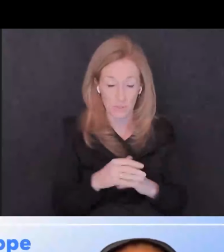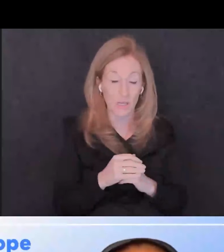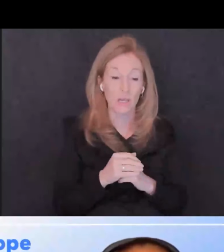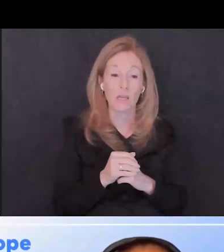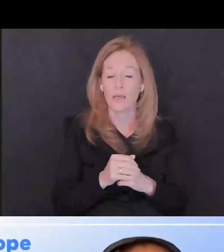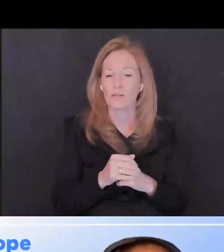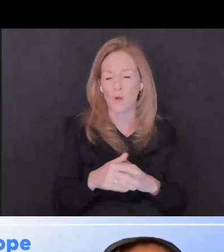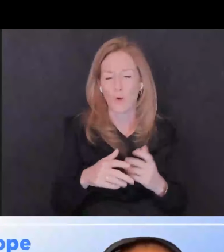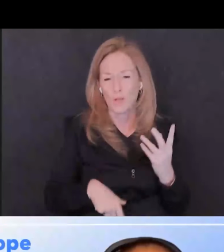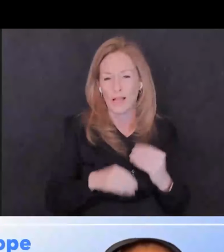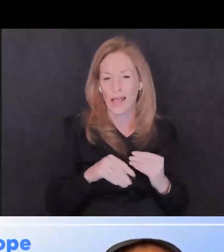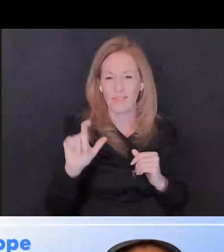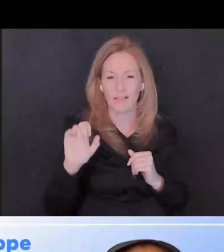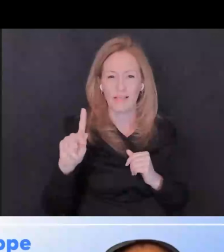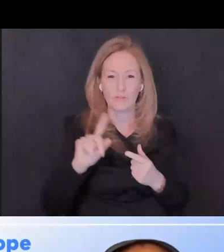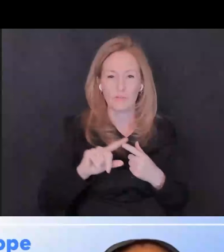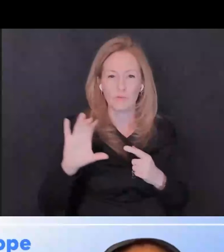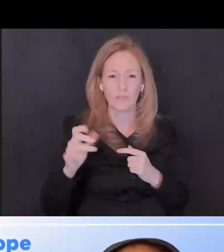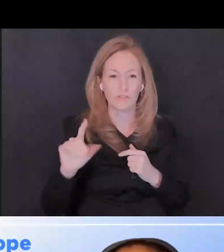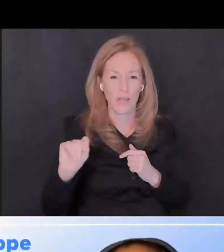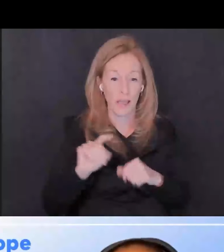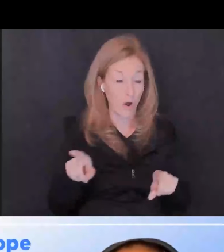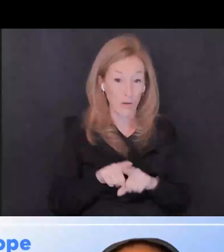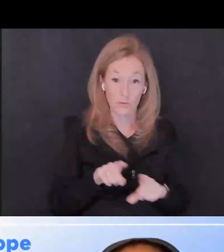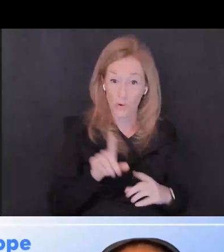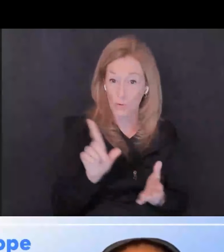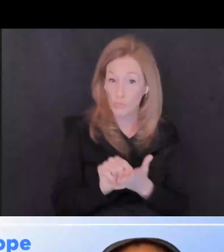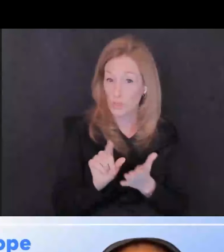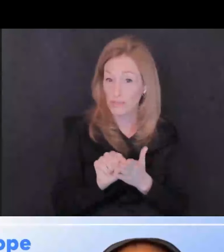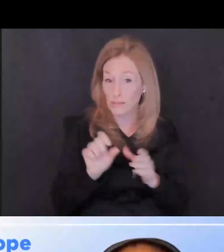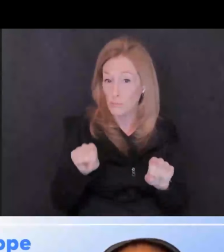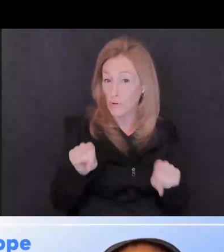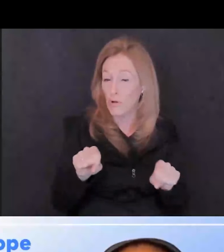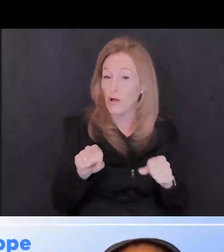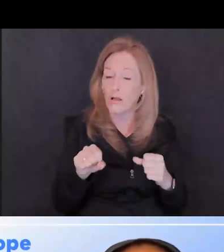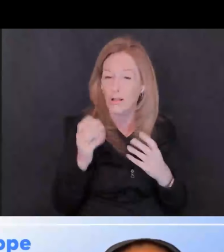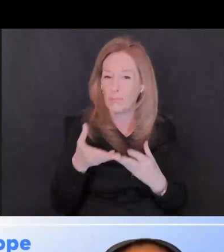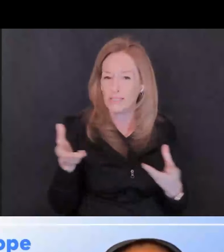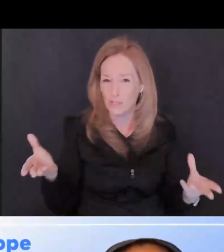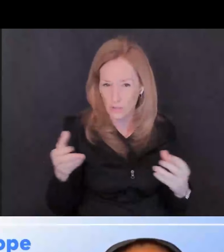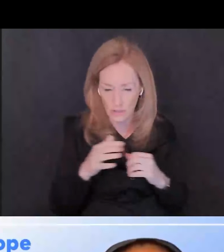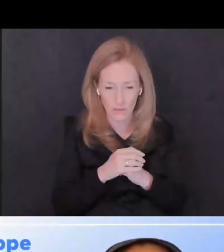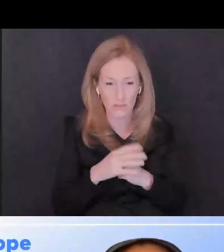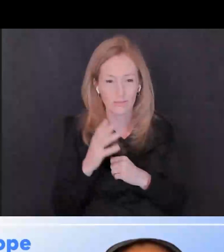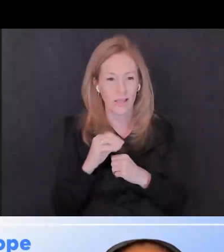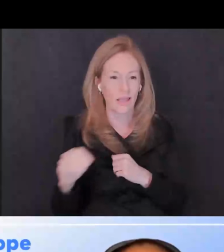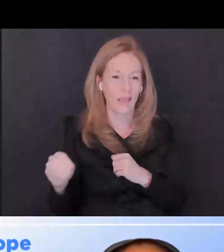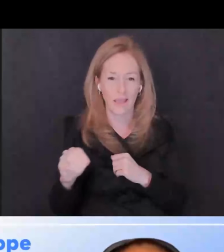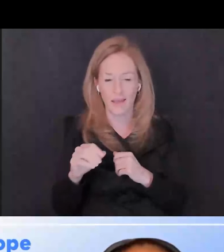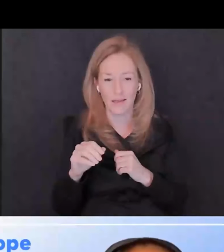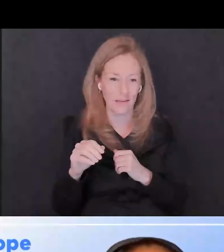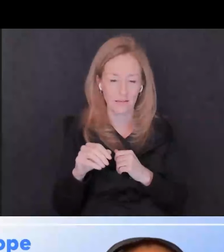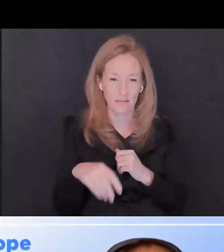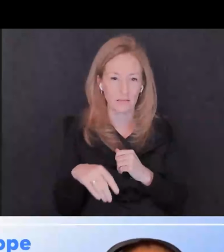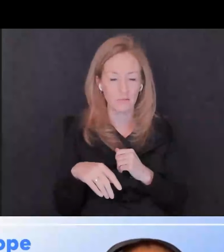materials that you can use on your own and other framework items if you want to add your